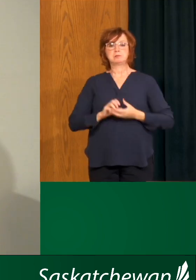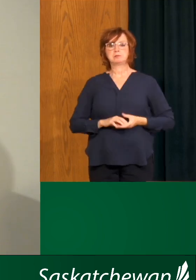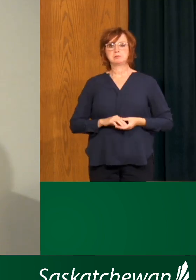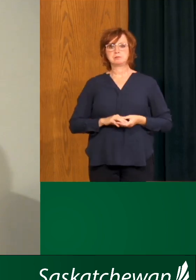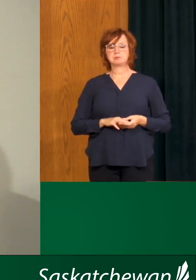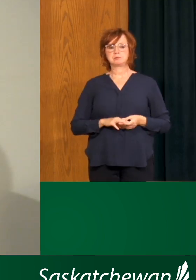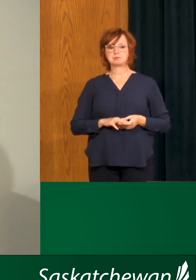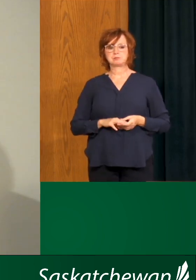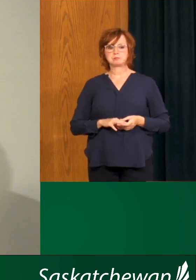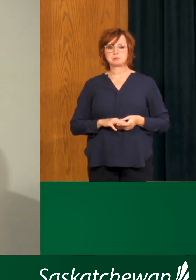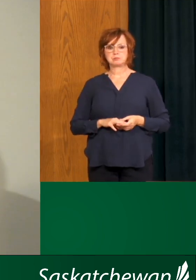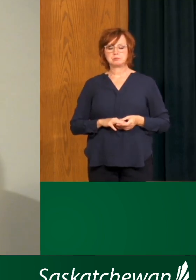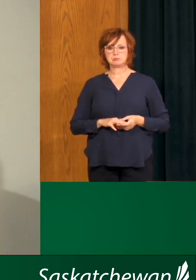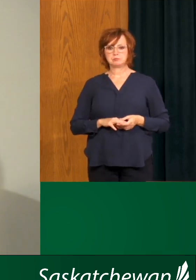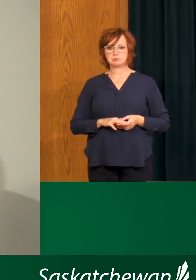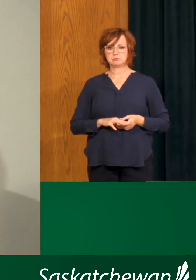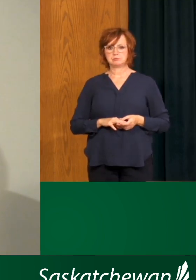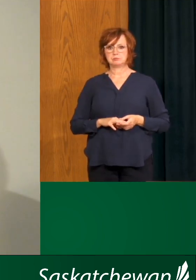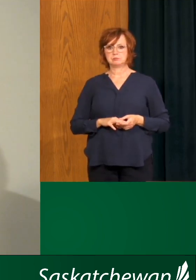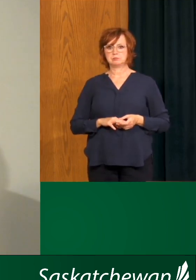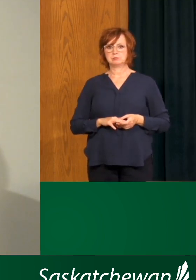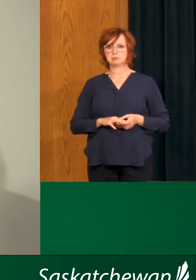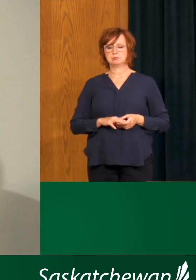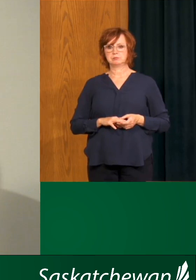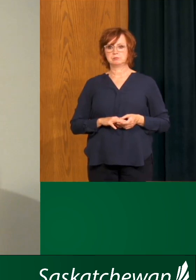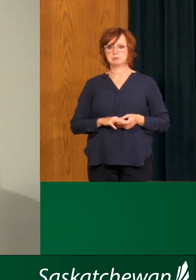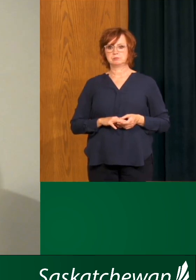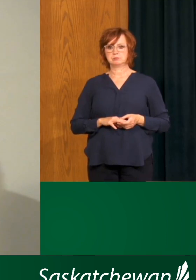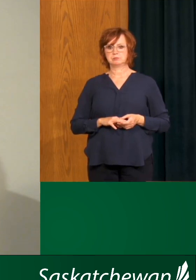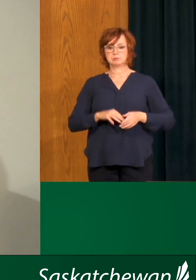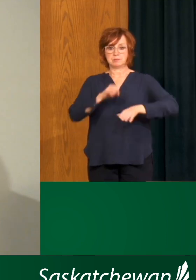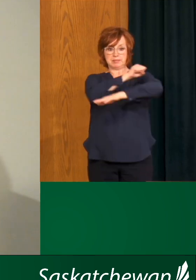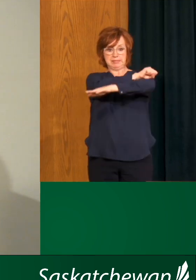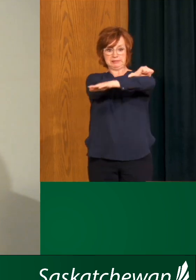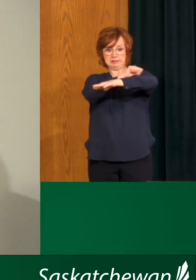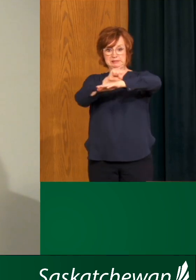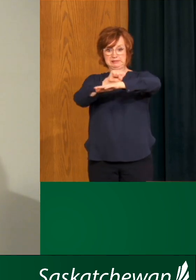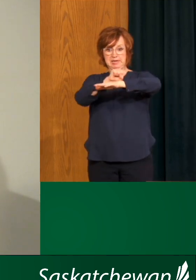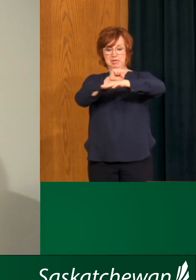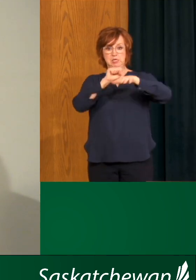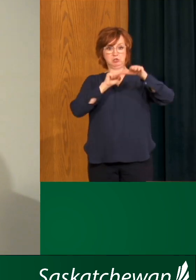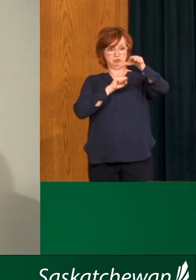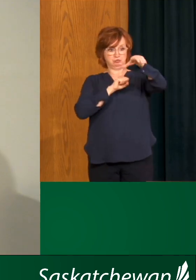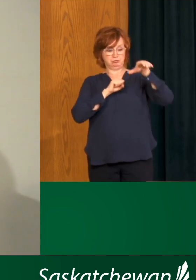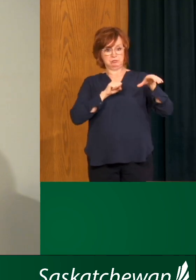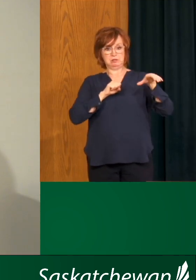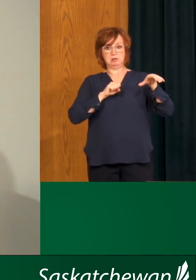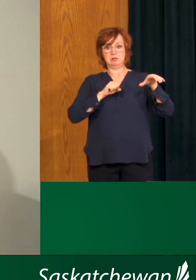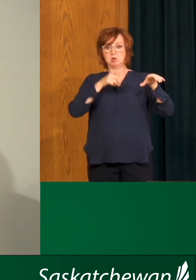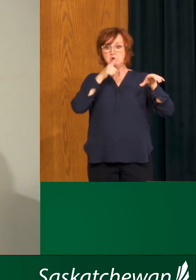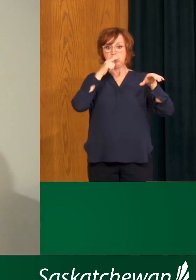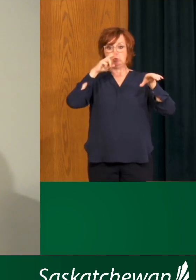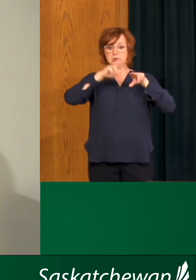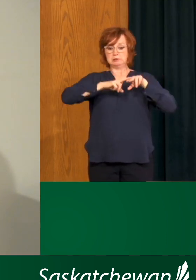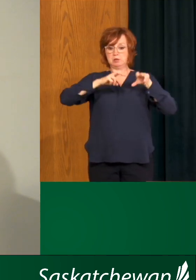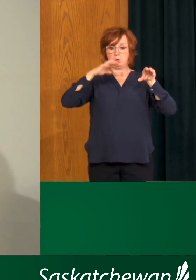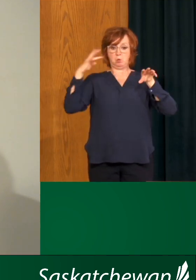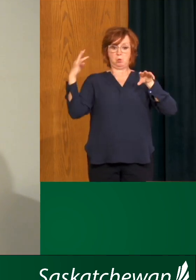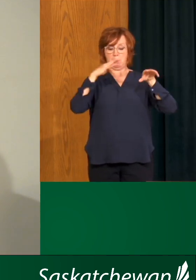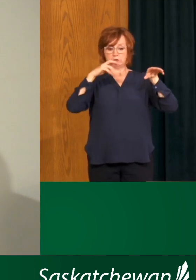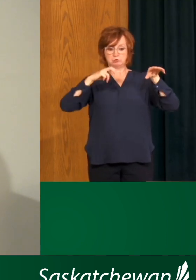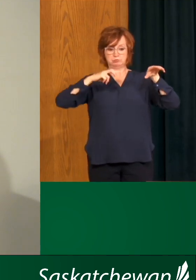how much space you can give safely between performers and the audience. And also for indoor and outdoor